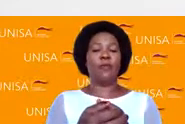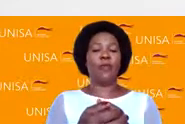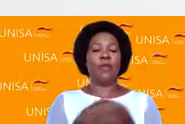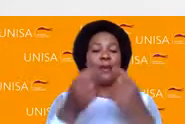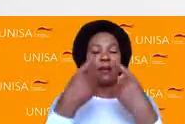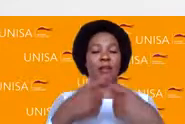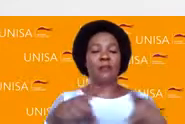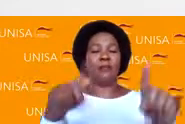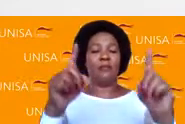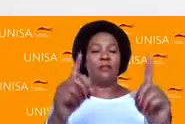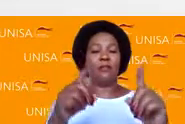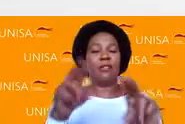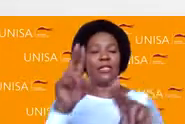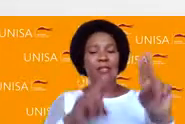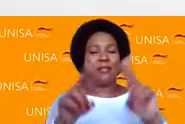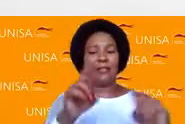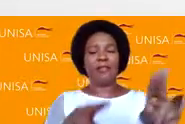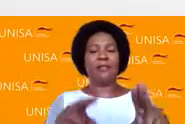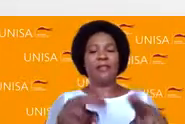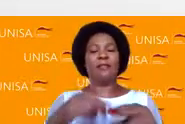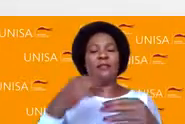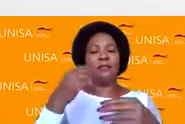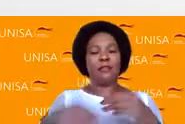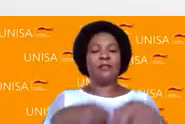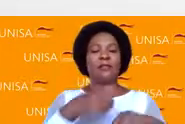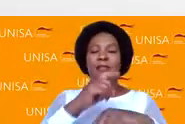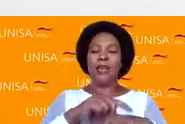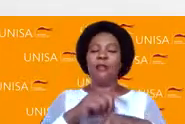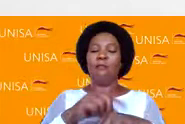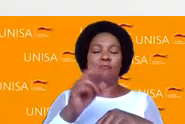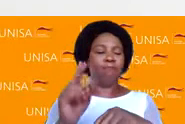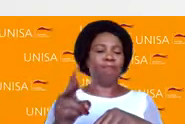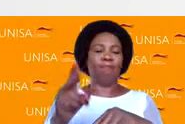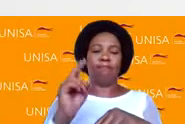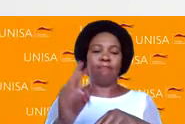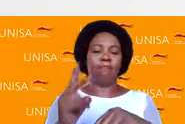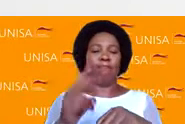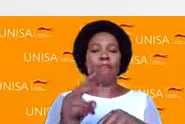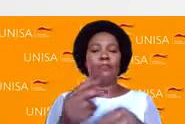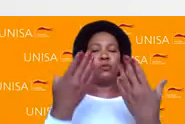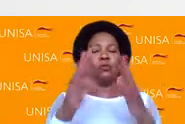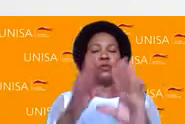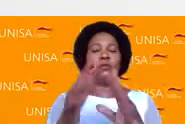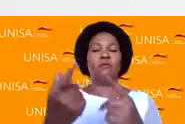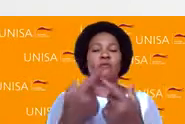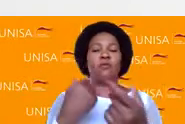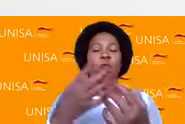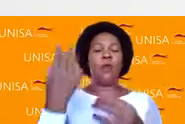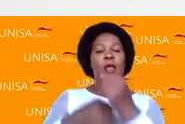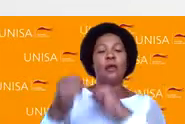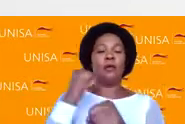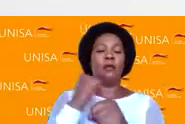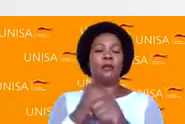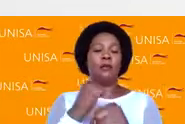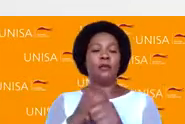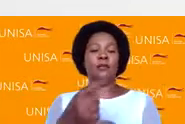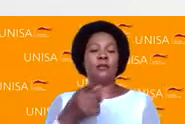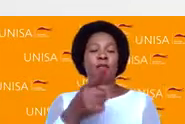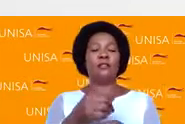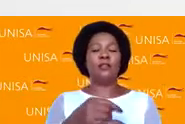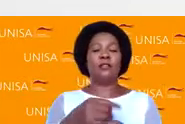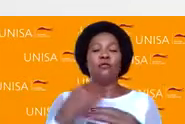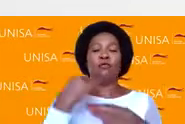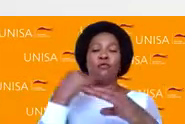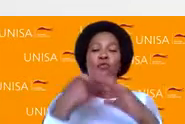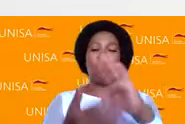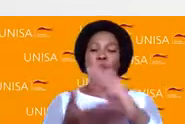it regularly. For students coming from last year, remember currently it's not going to your MyLife email. So you